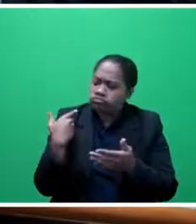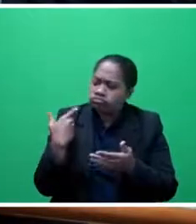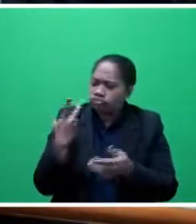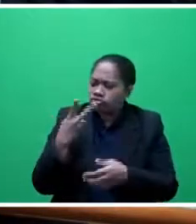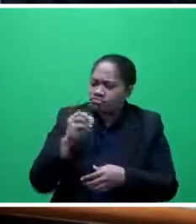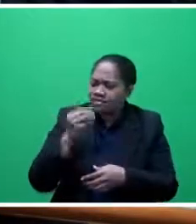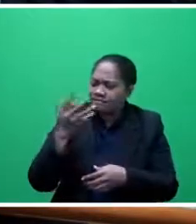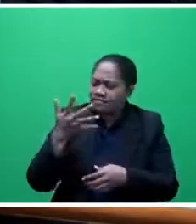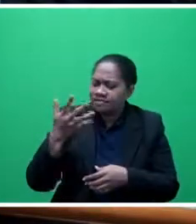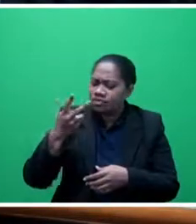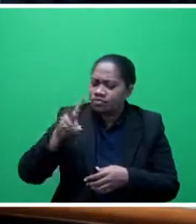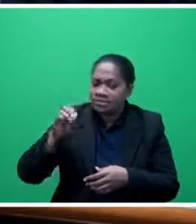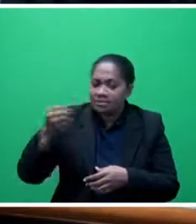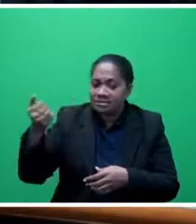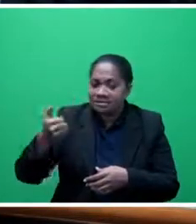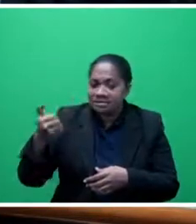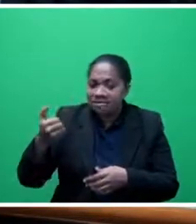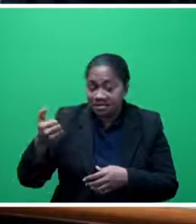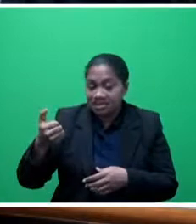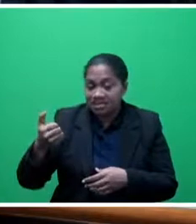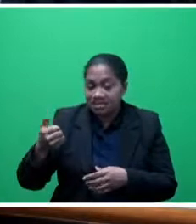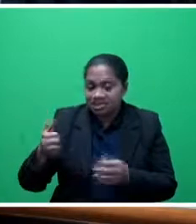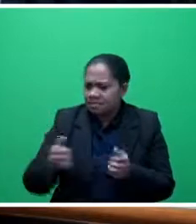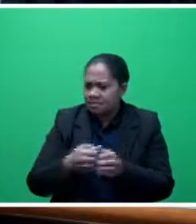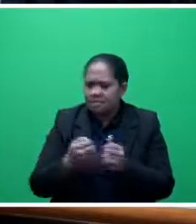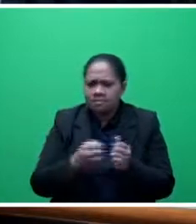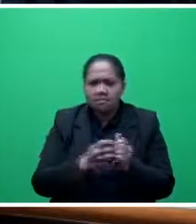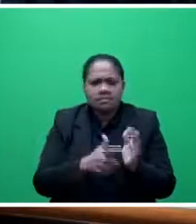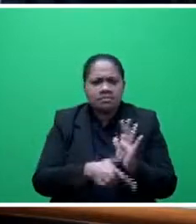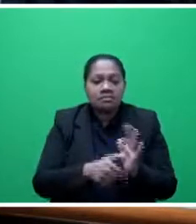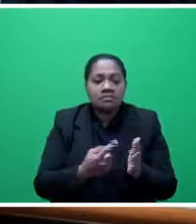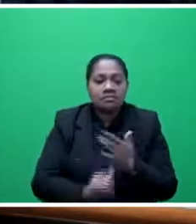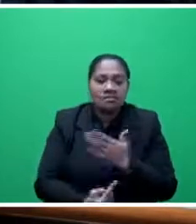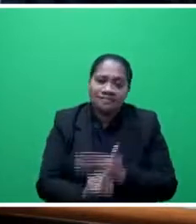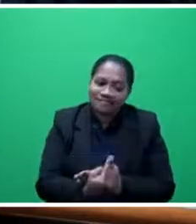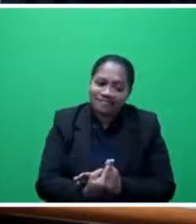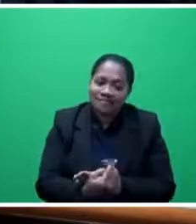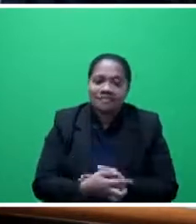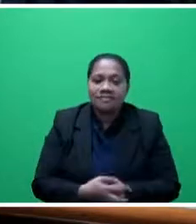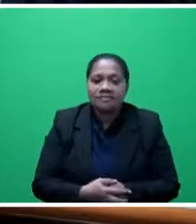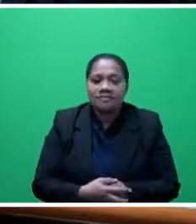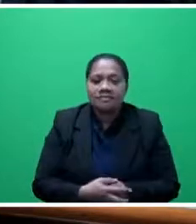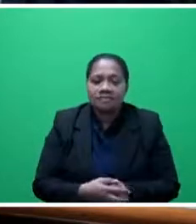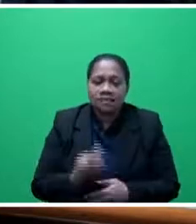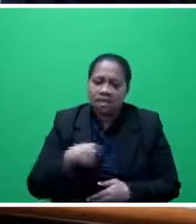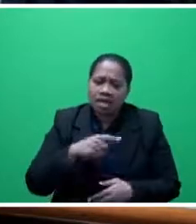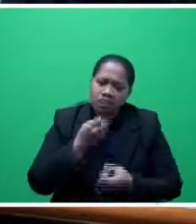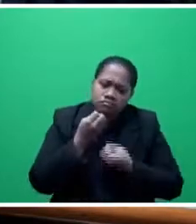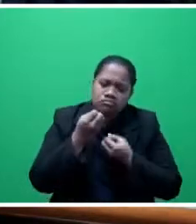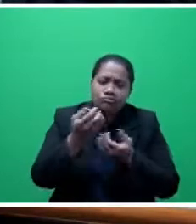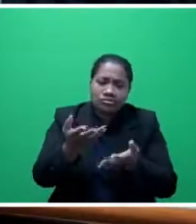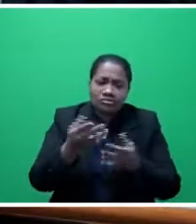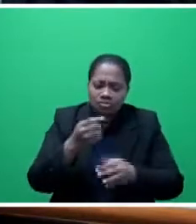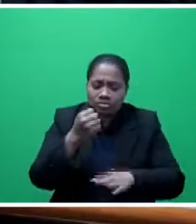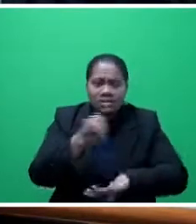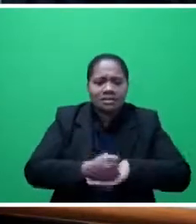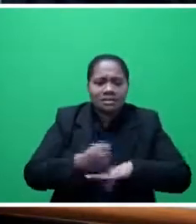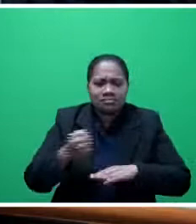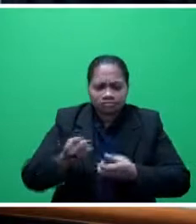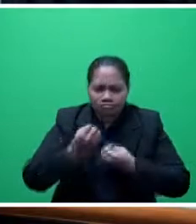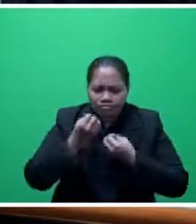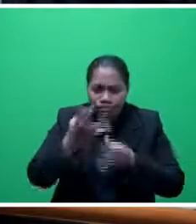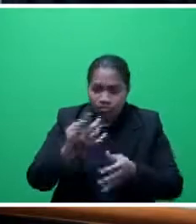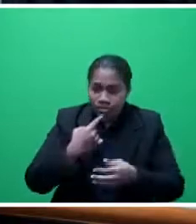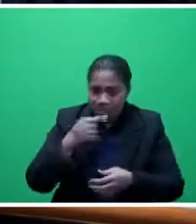2015-16. And on many occasions, Mr. Speaker, we said to the government that some of